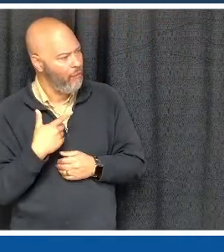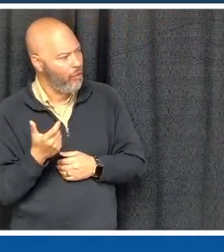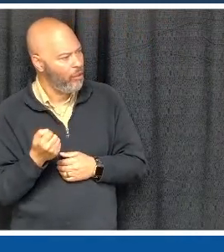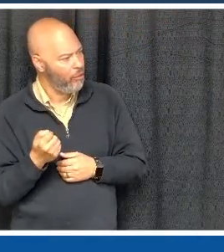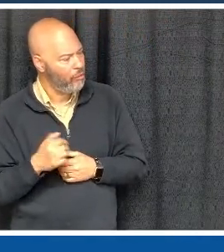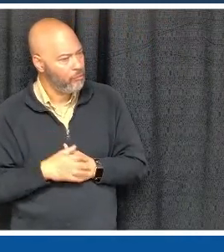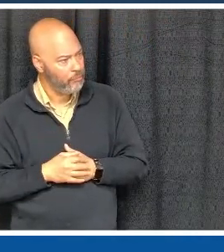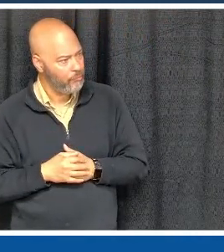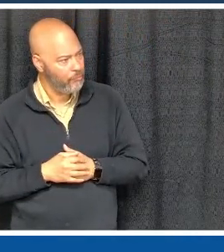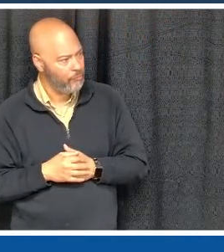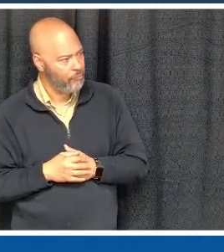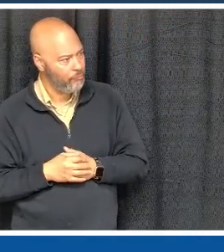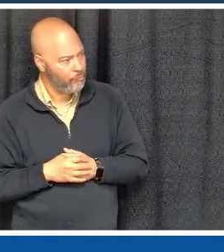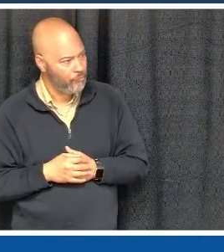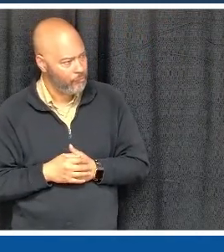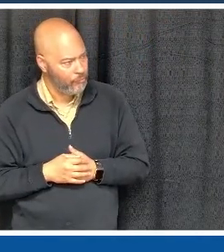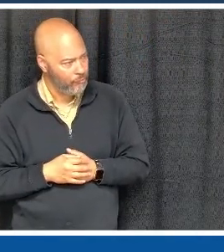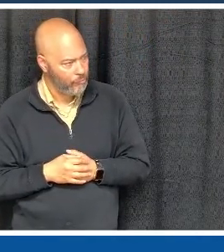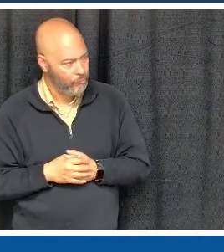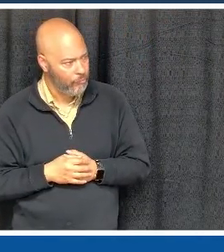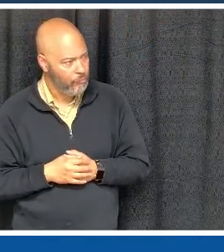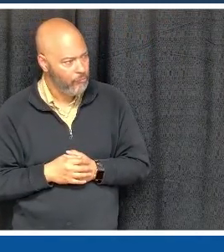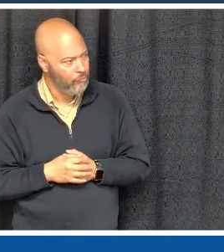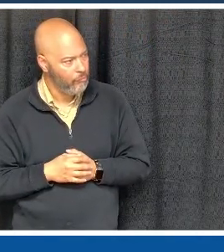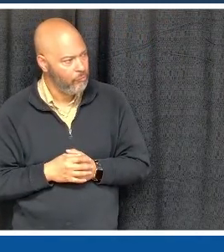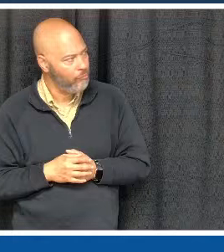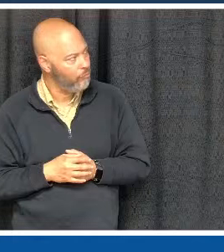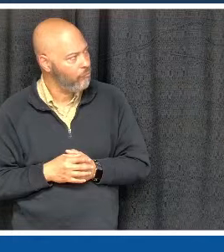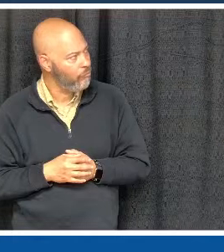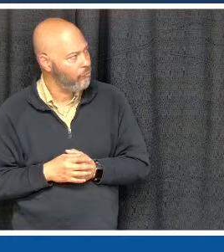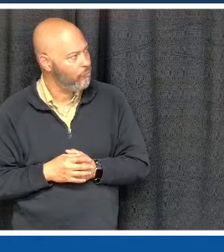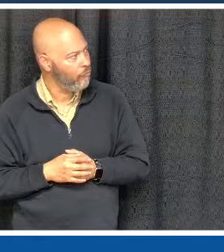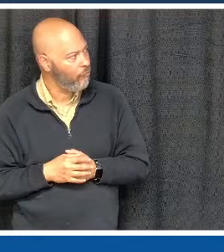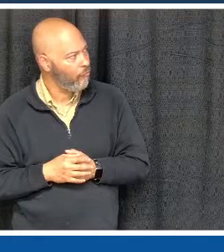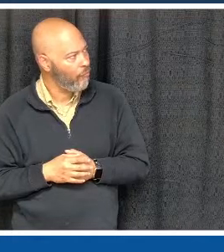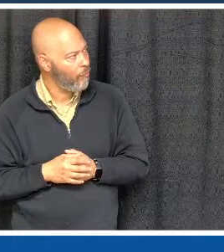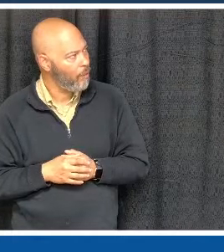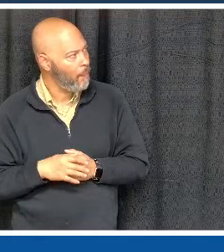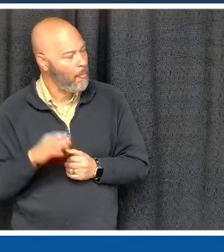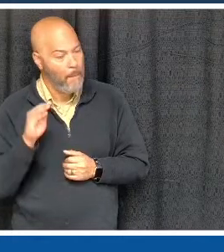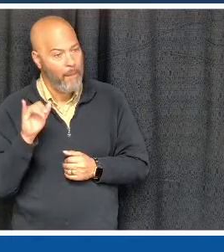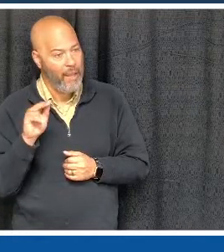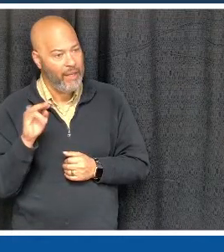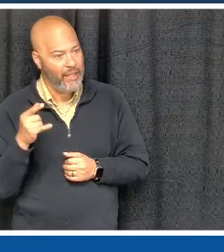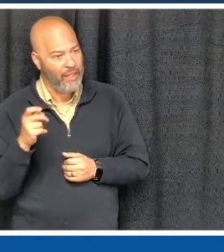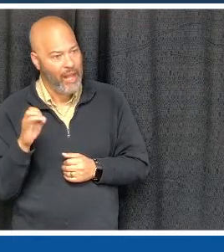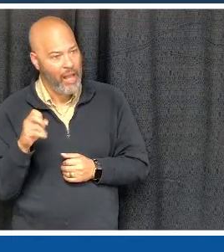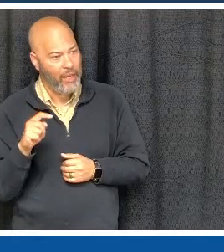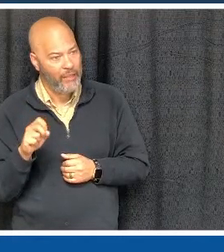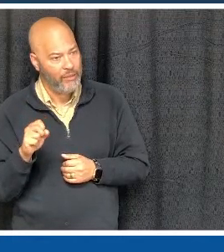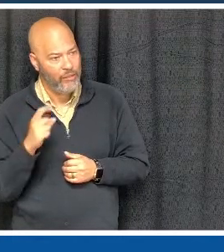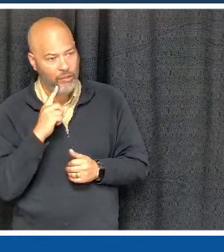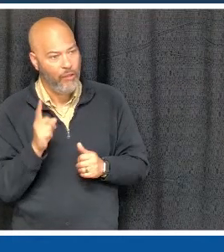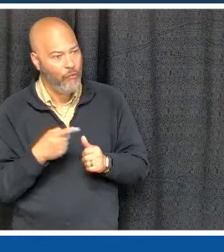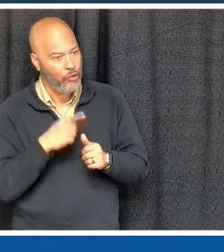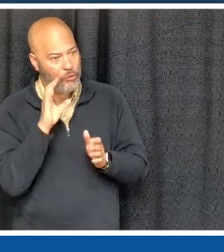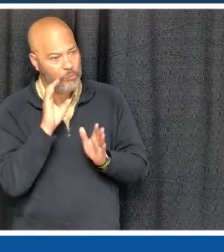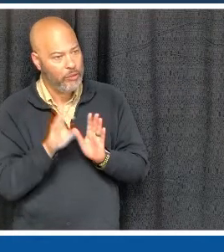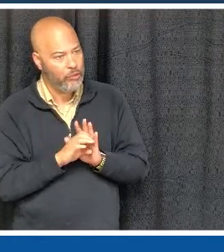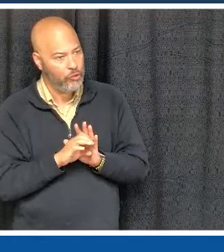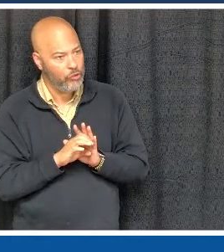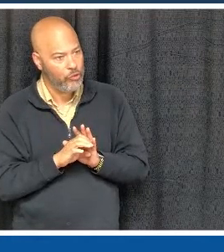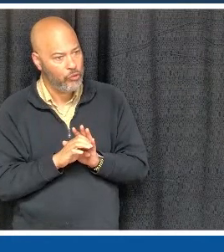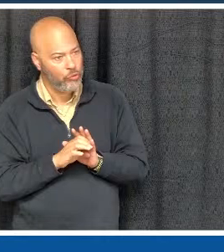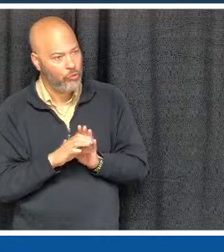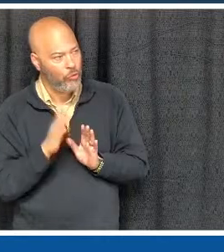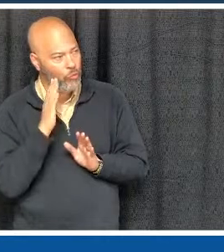sorry. This might be a little bit easier to walk through. So Manning Heights, the first image here, there is going to